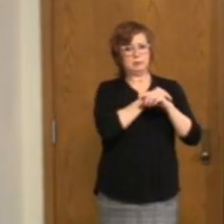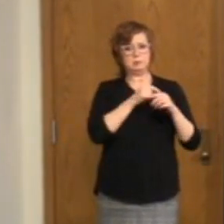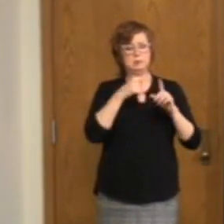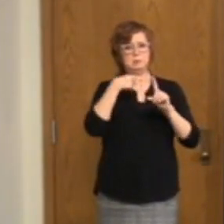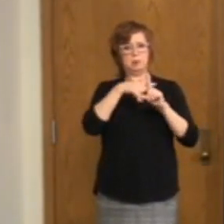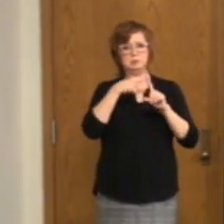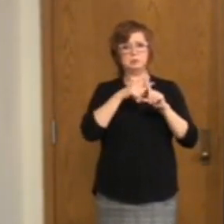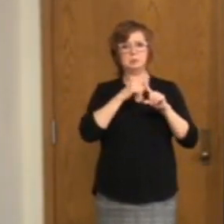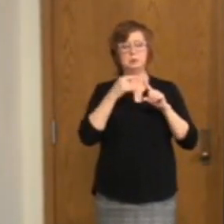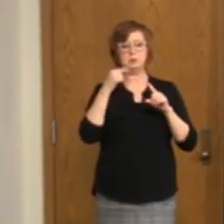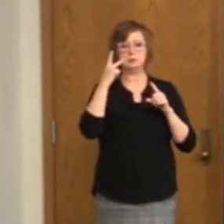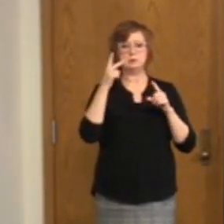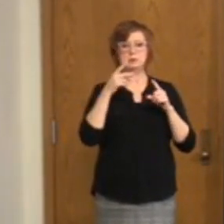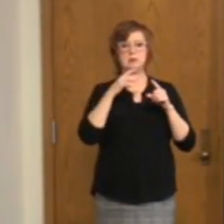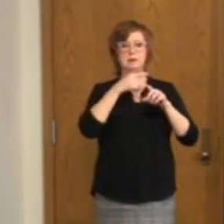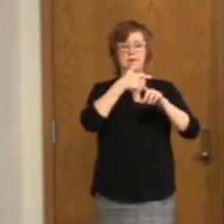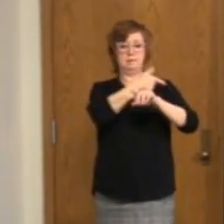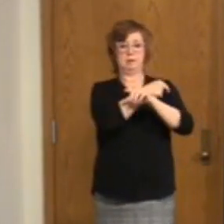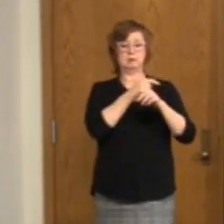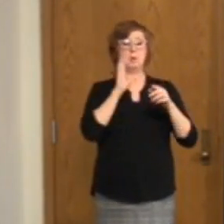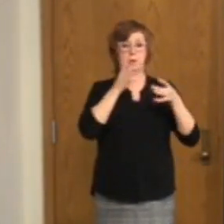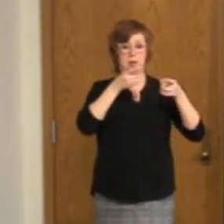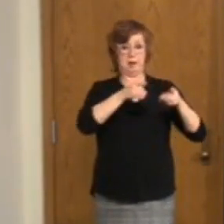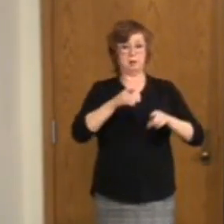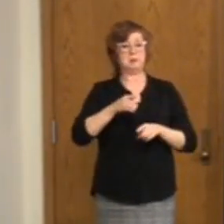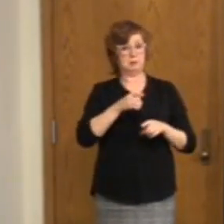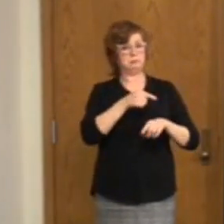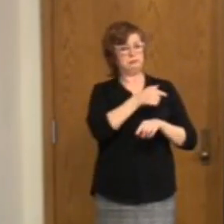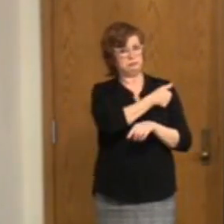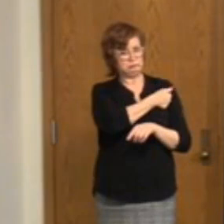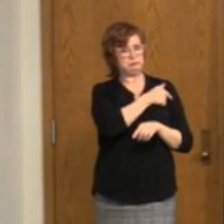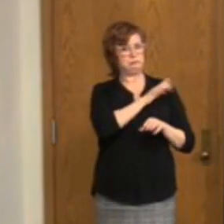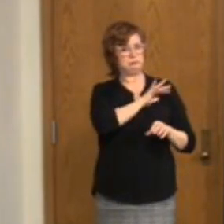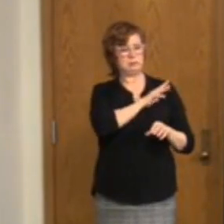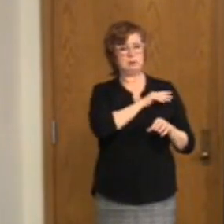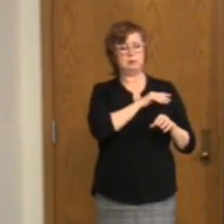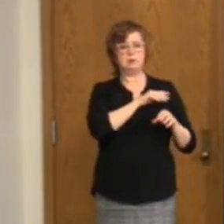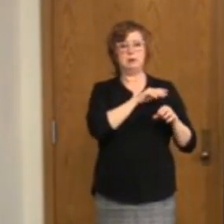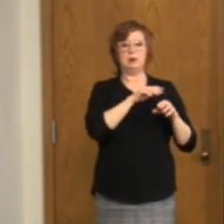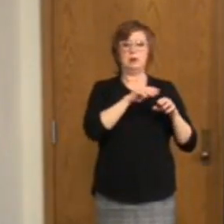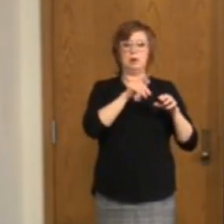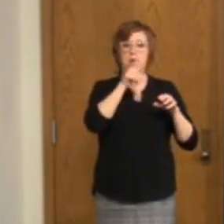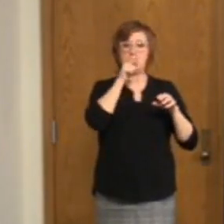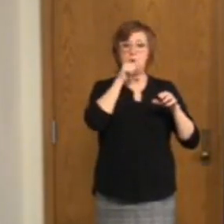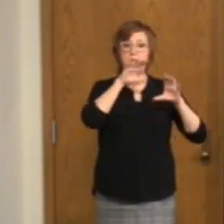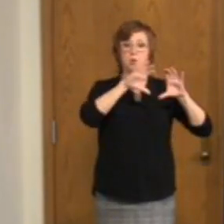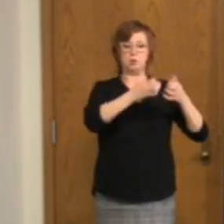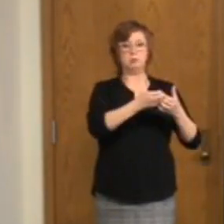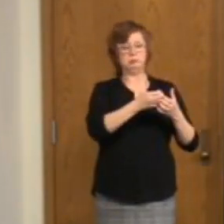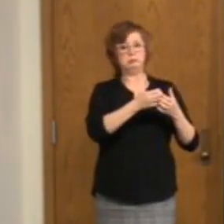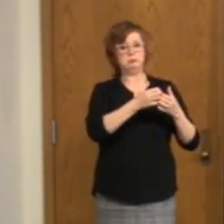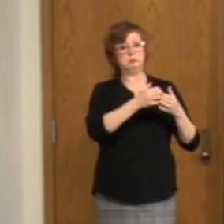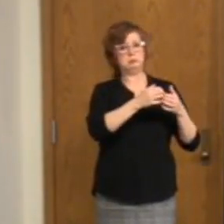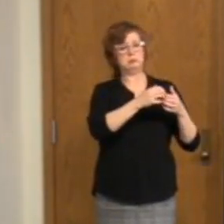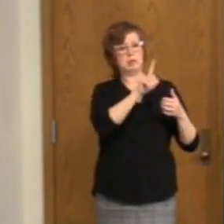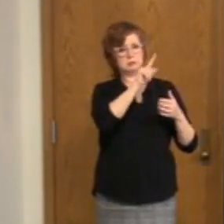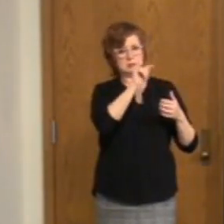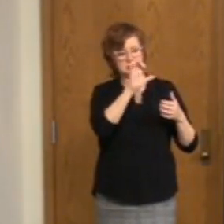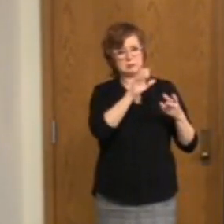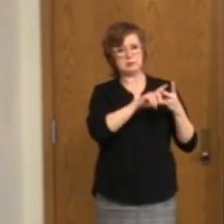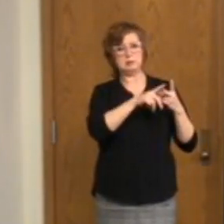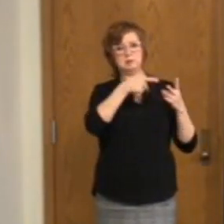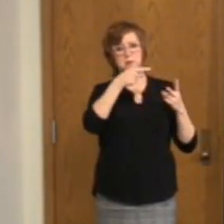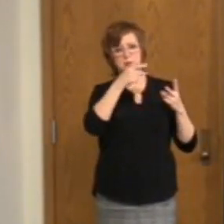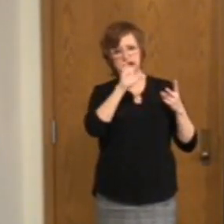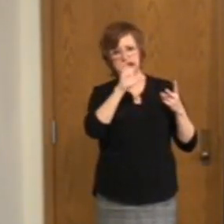impact that vaccinations are happening already, especially for the most vulnerable residents of long-term care and personal care